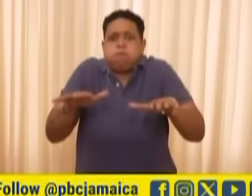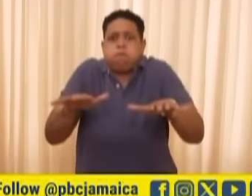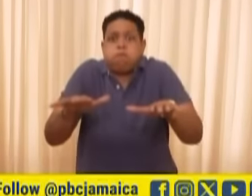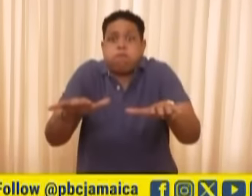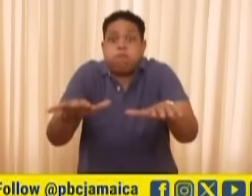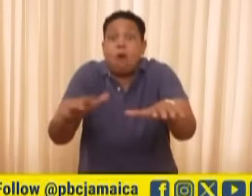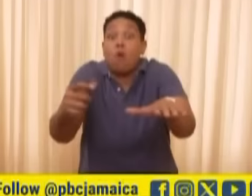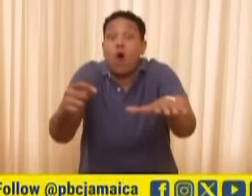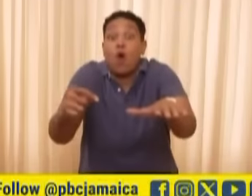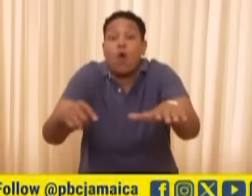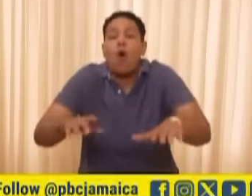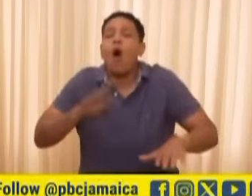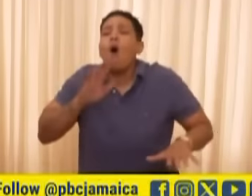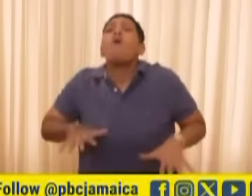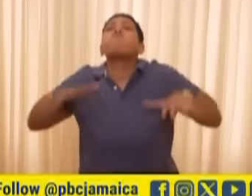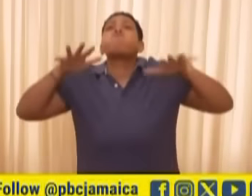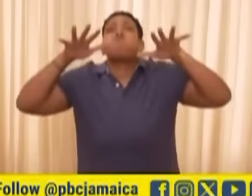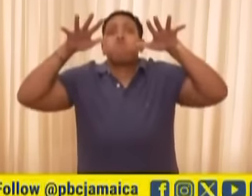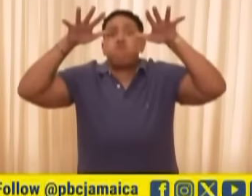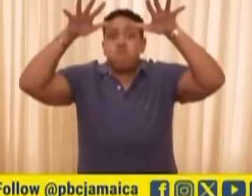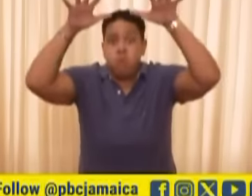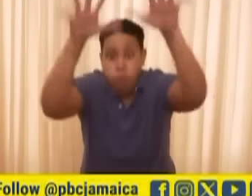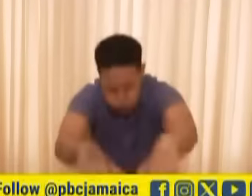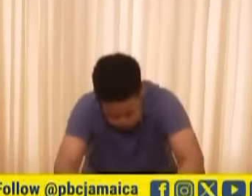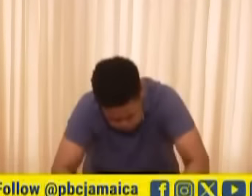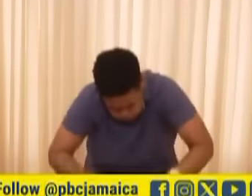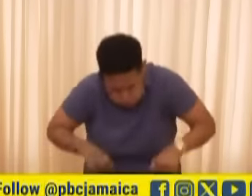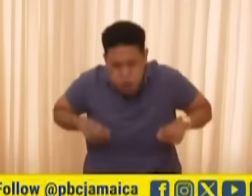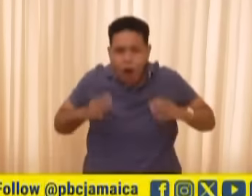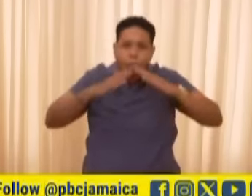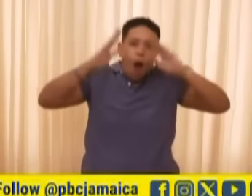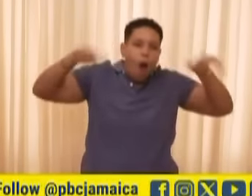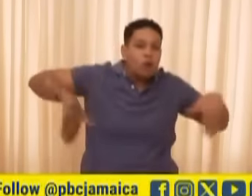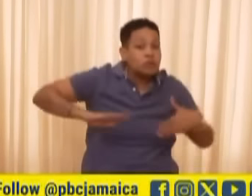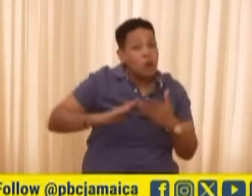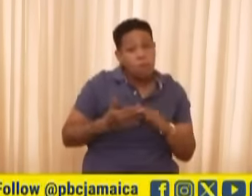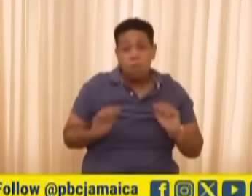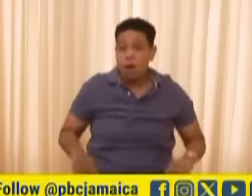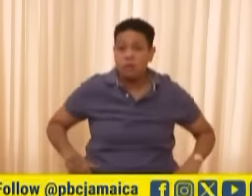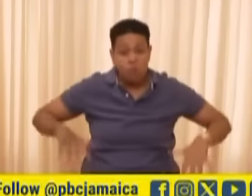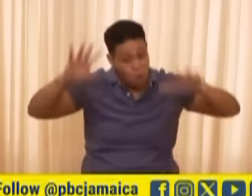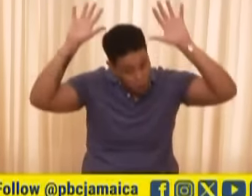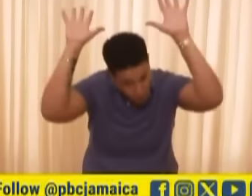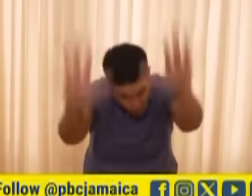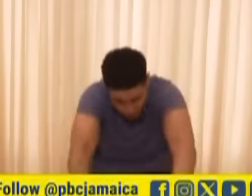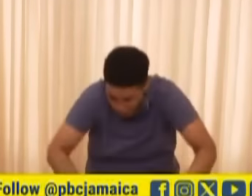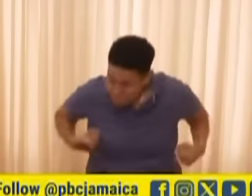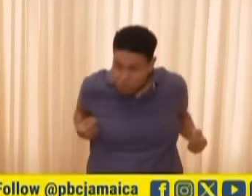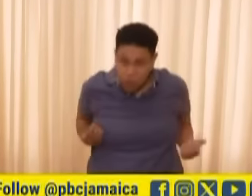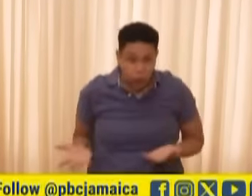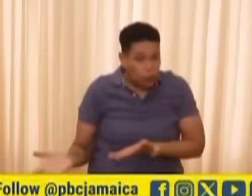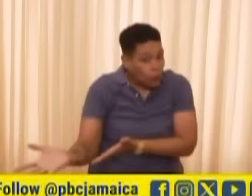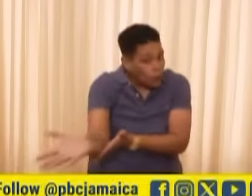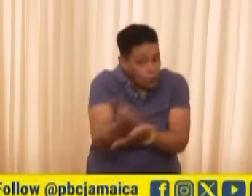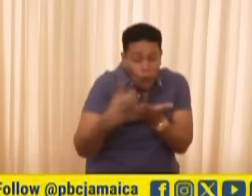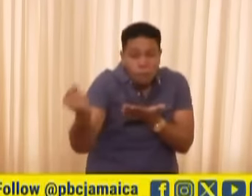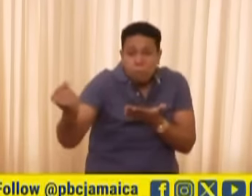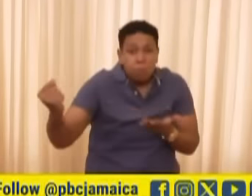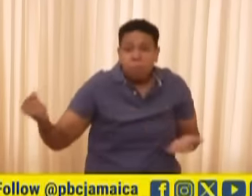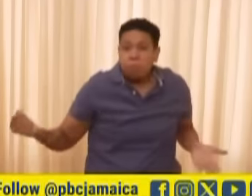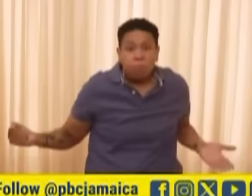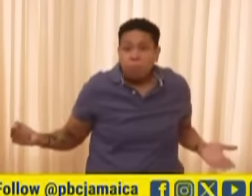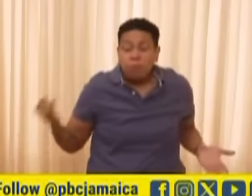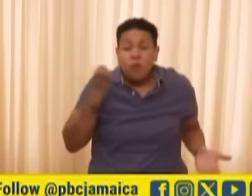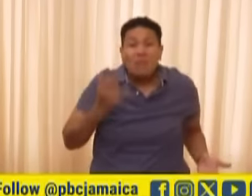back into the sea, it takes even houses and communities possibly back into the sea along with it. So if you are